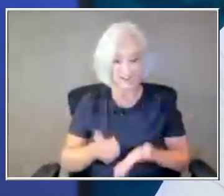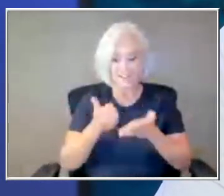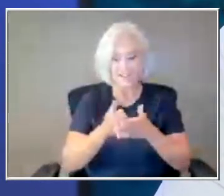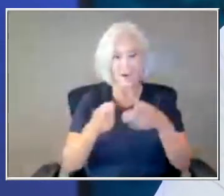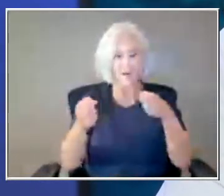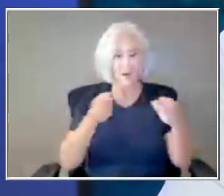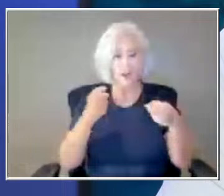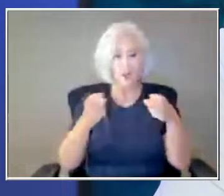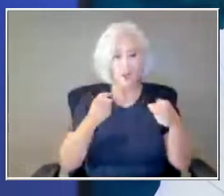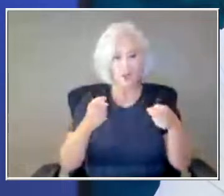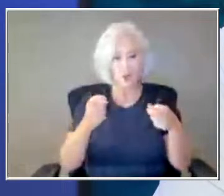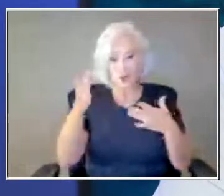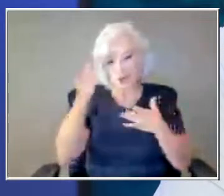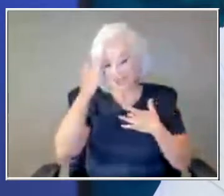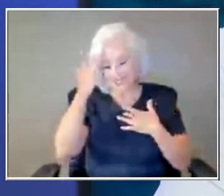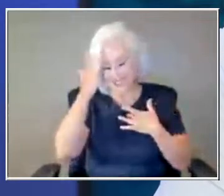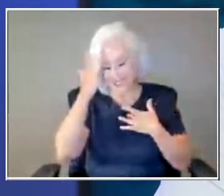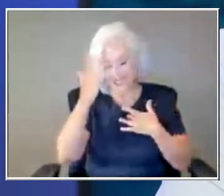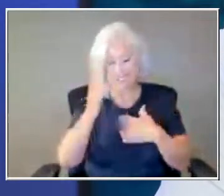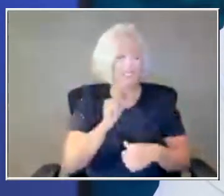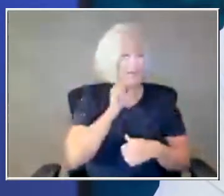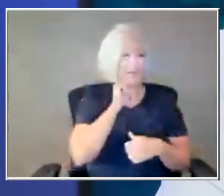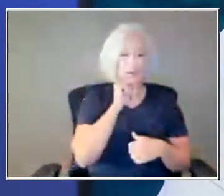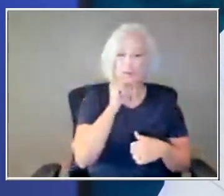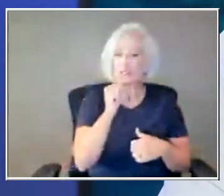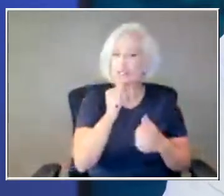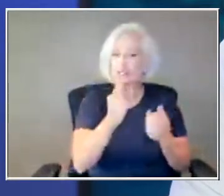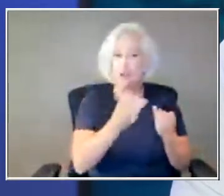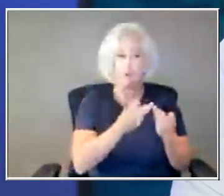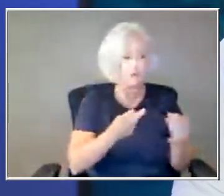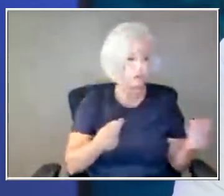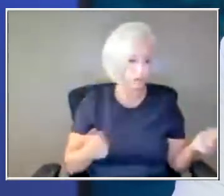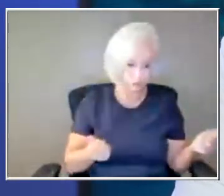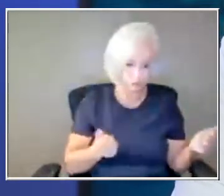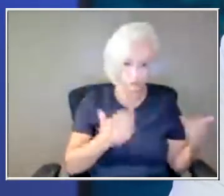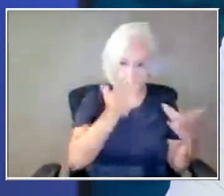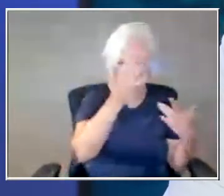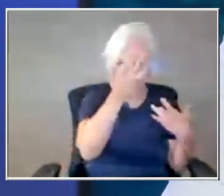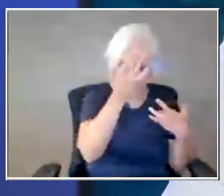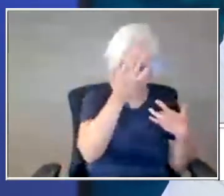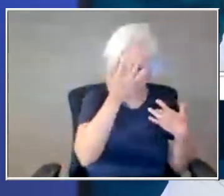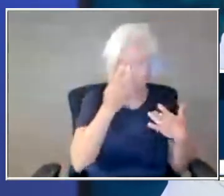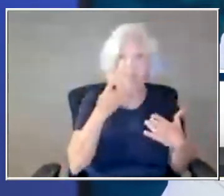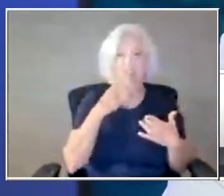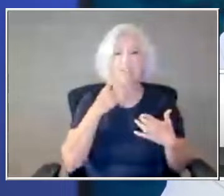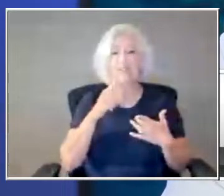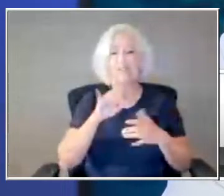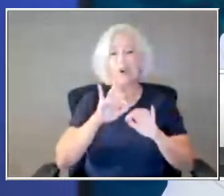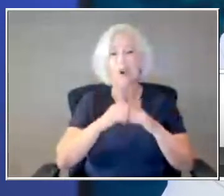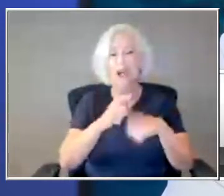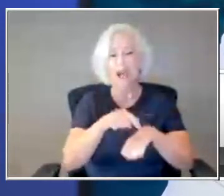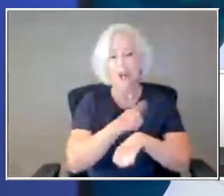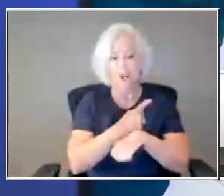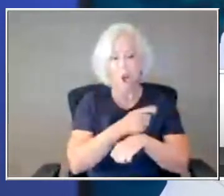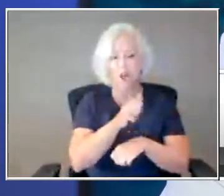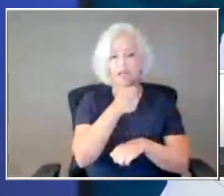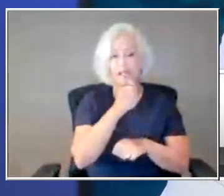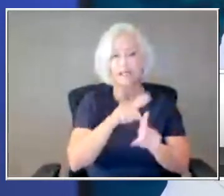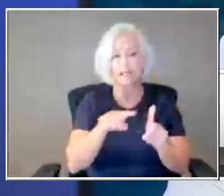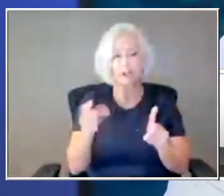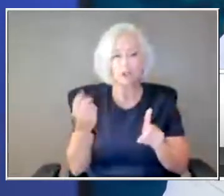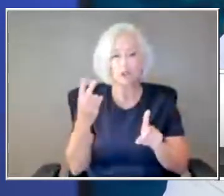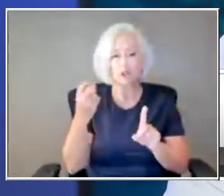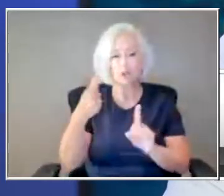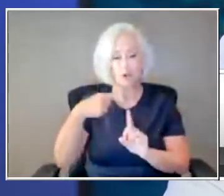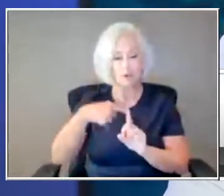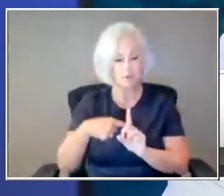it go away. For how long or what duration? Usually that's about 10 to 12 months on clinical studies. Now,